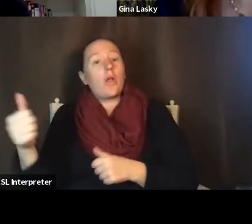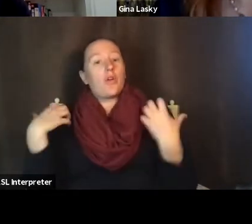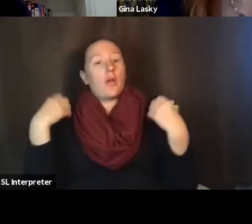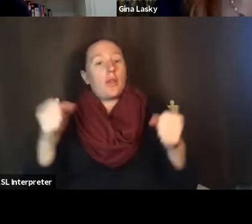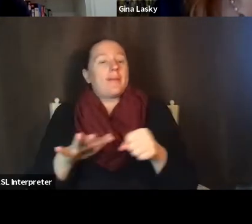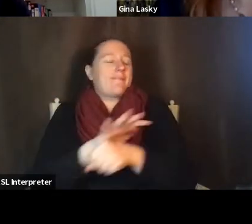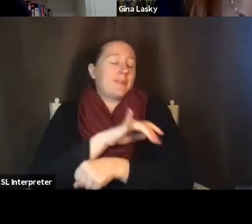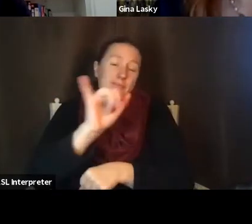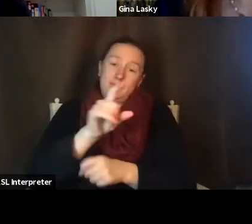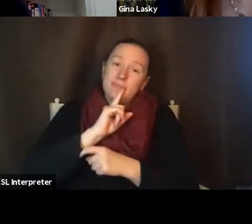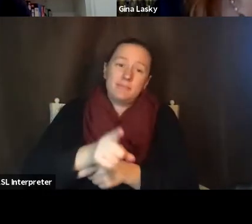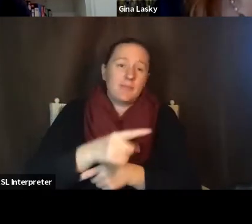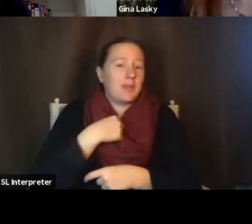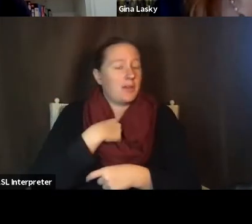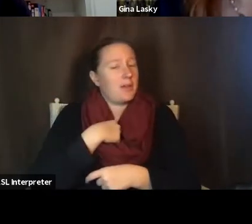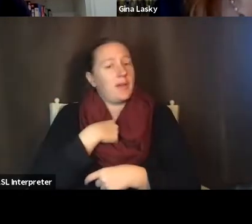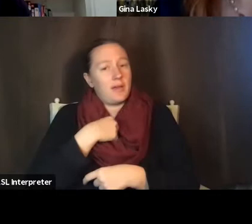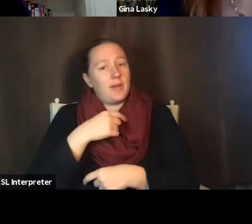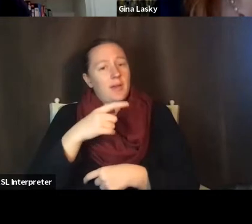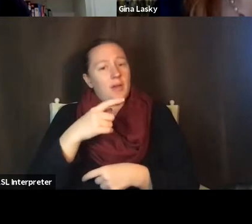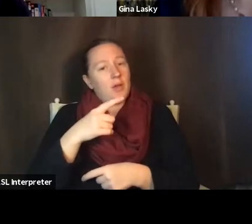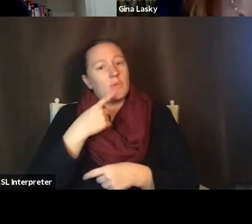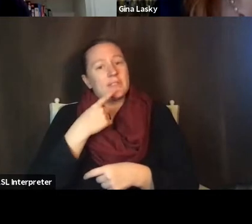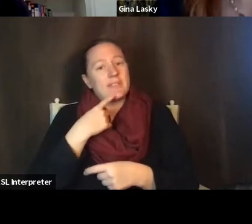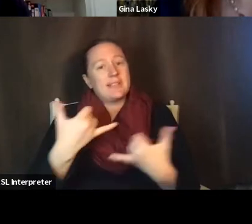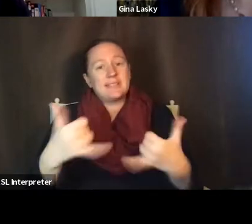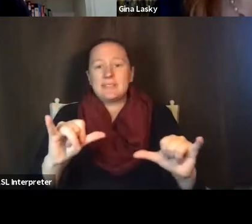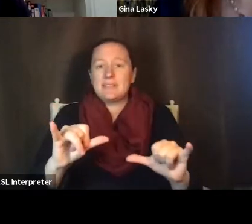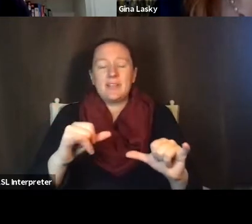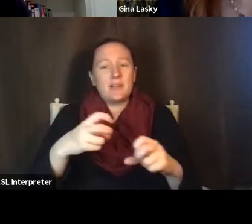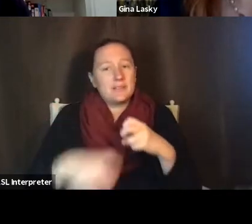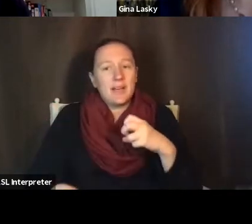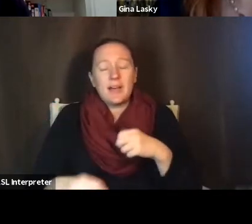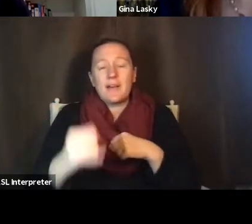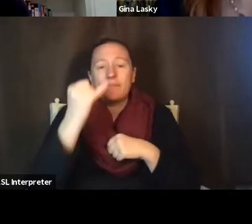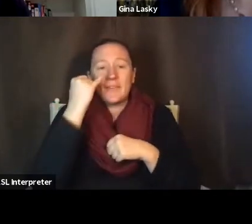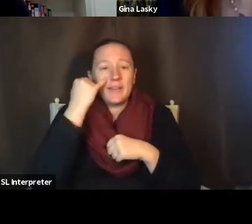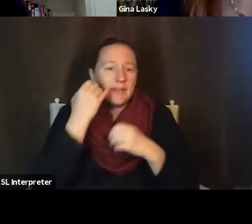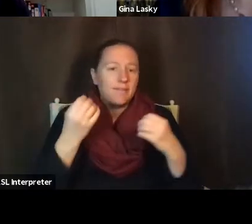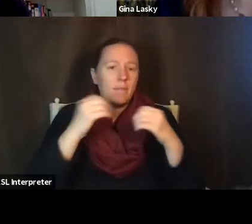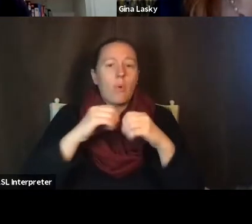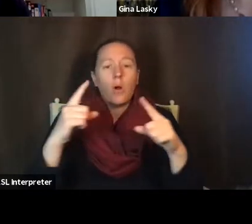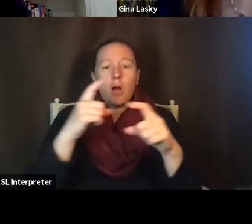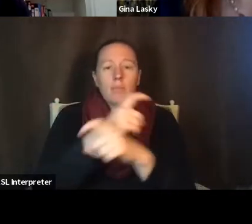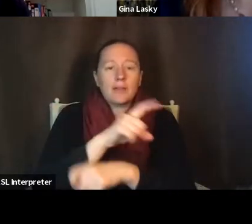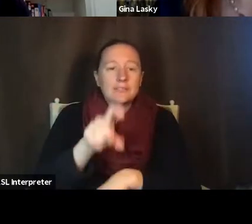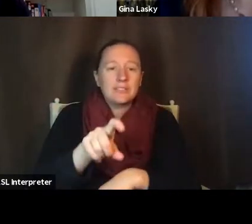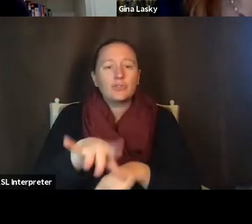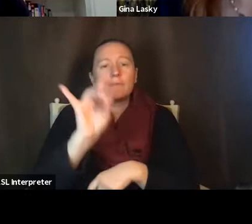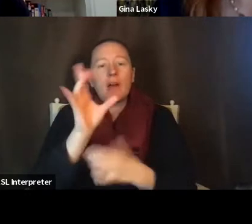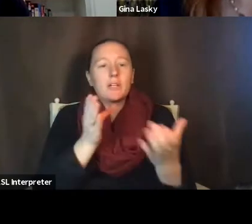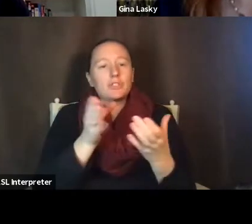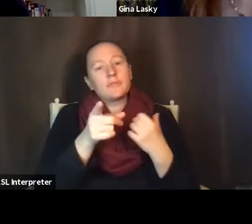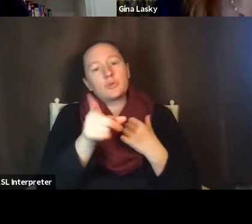that's true. I would say it's still a difficult system to navigate particularly if you have more complex needs to find the service that you